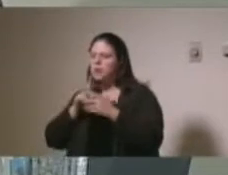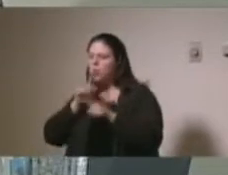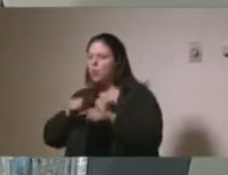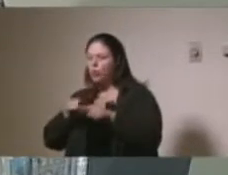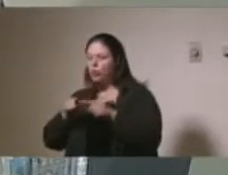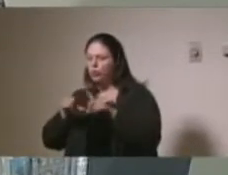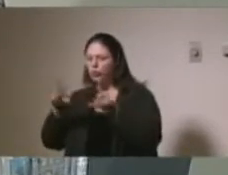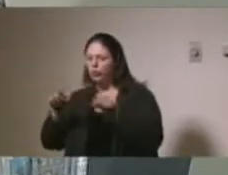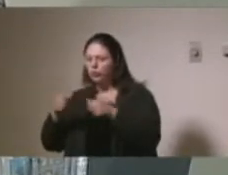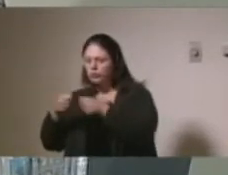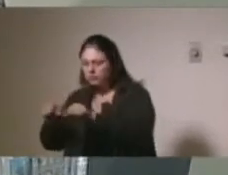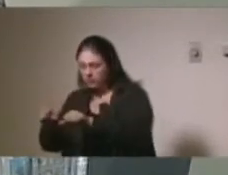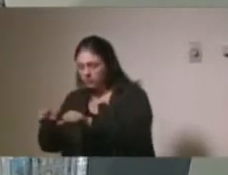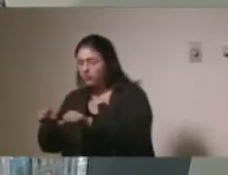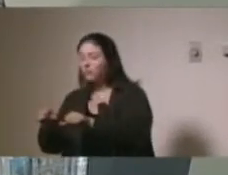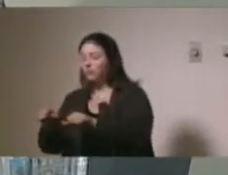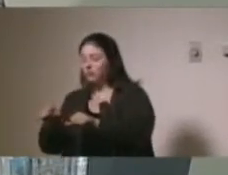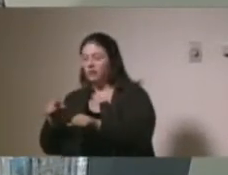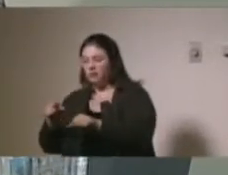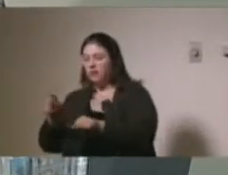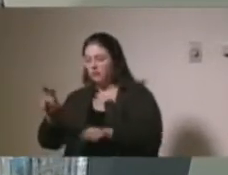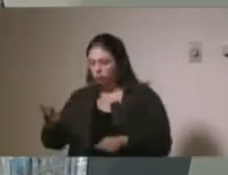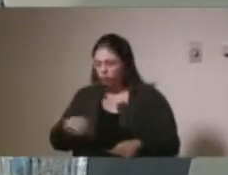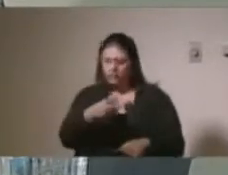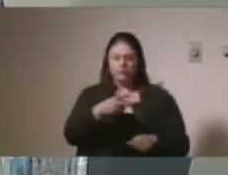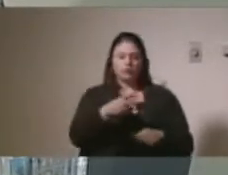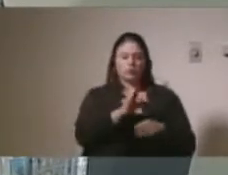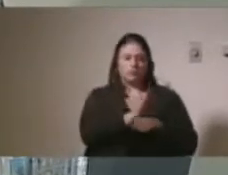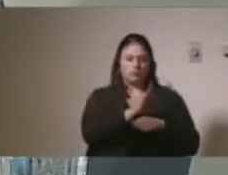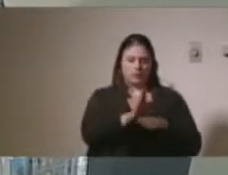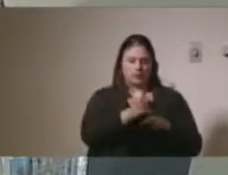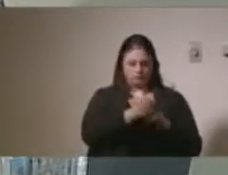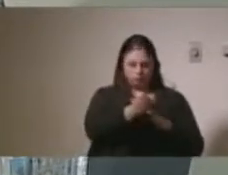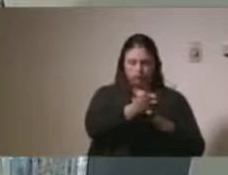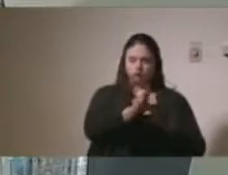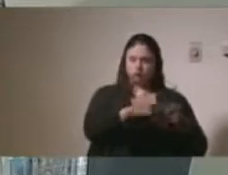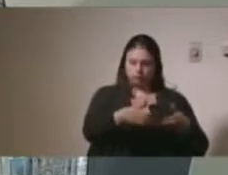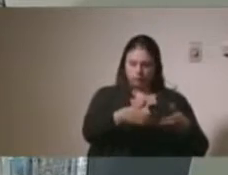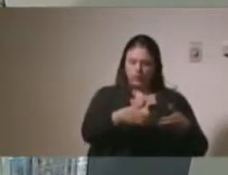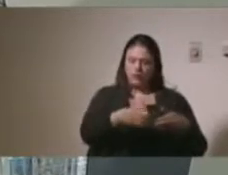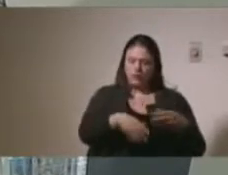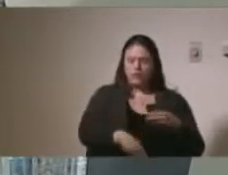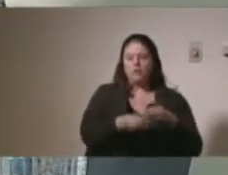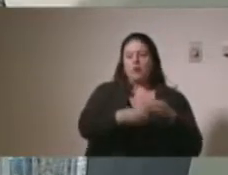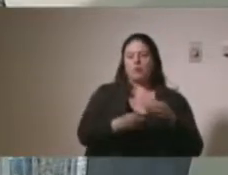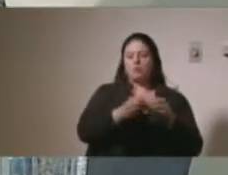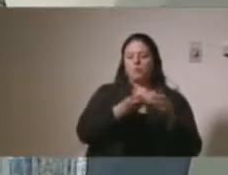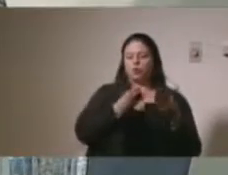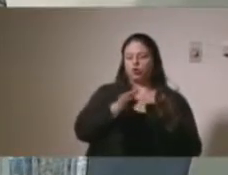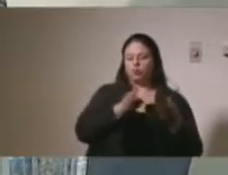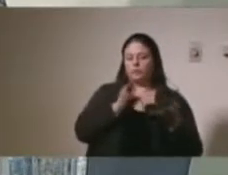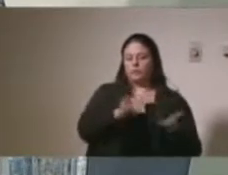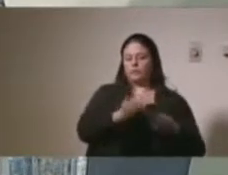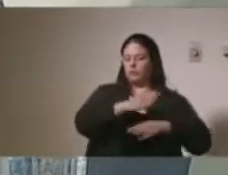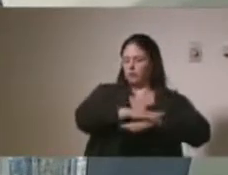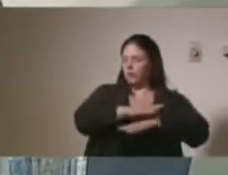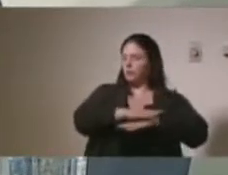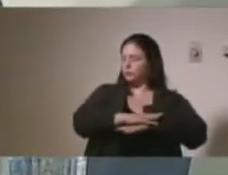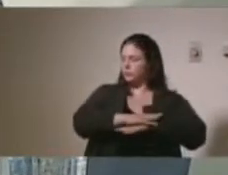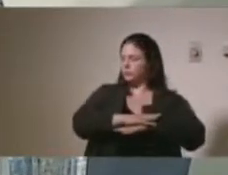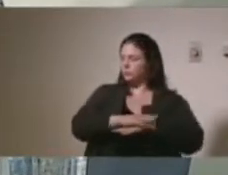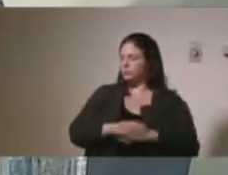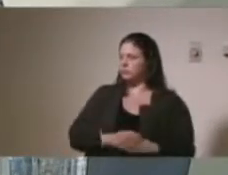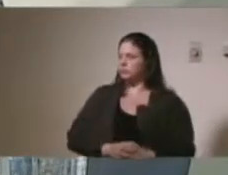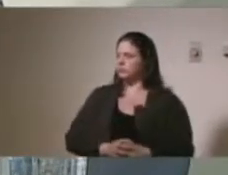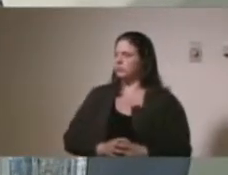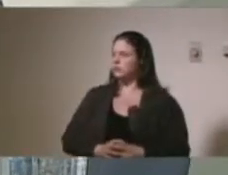they were transferred to the commercial sector, and they were expected to do even more at the counter. So these commercial